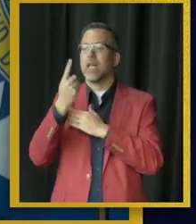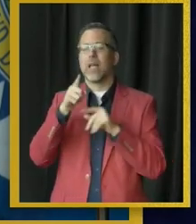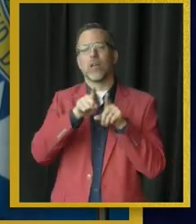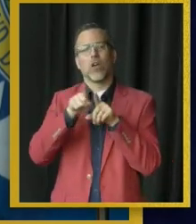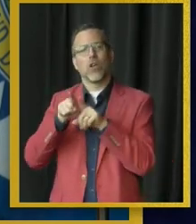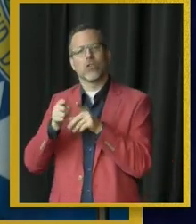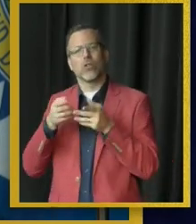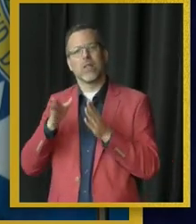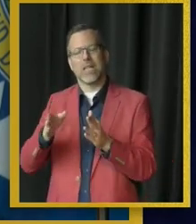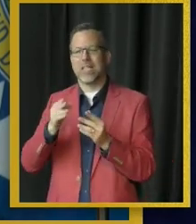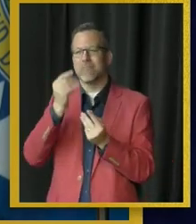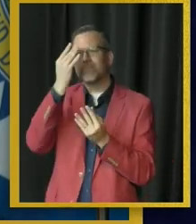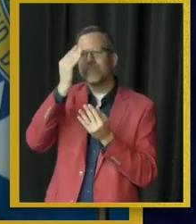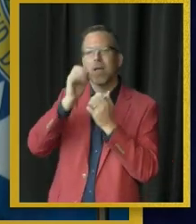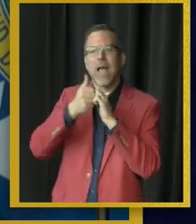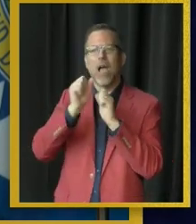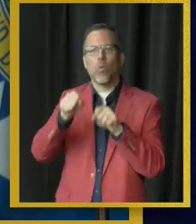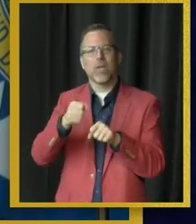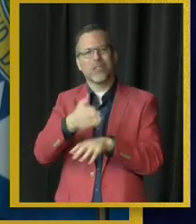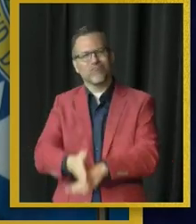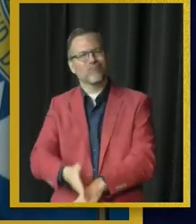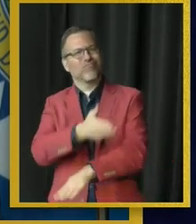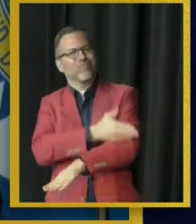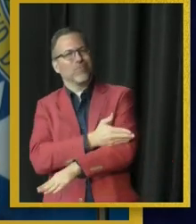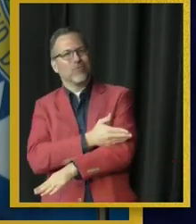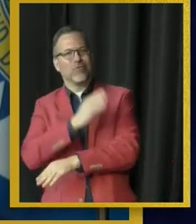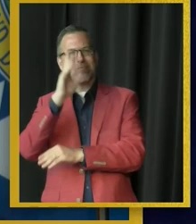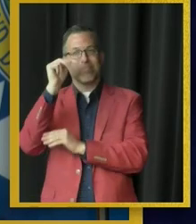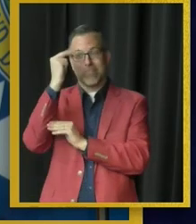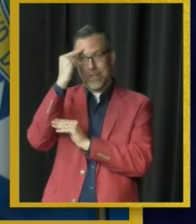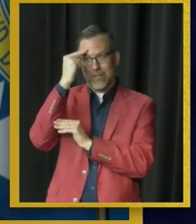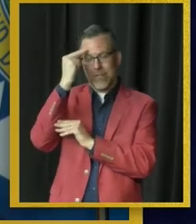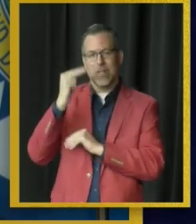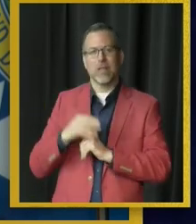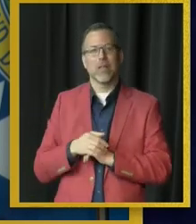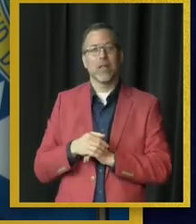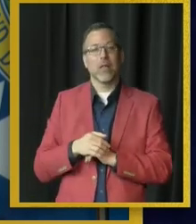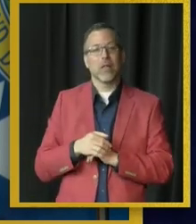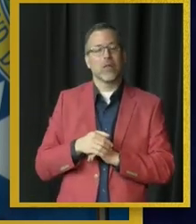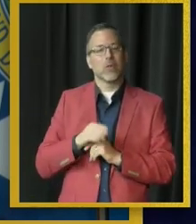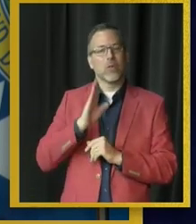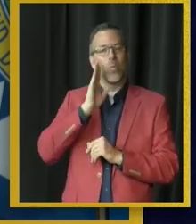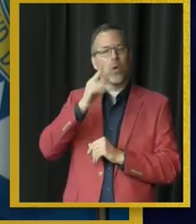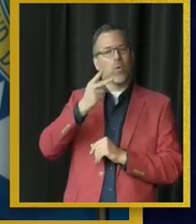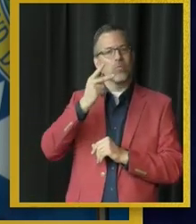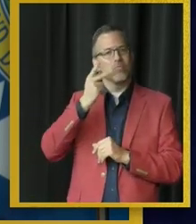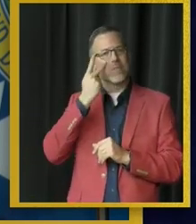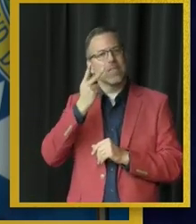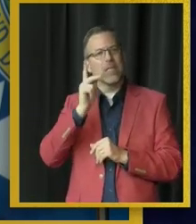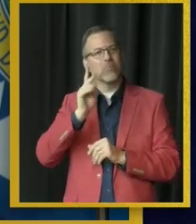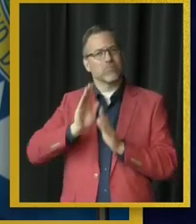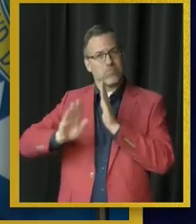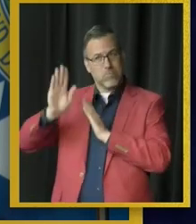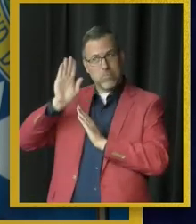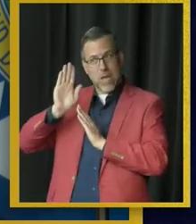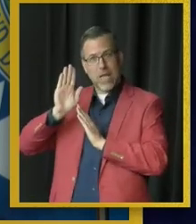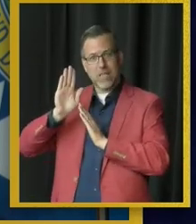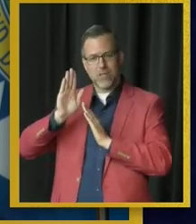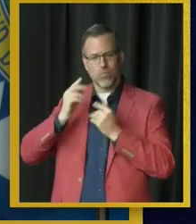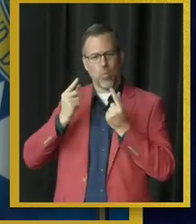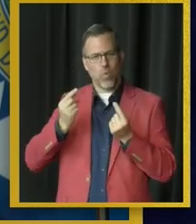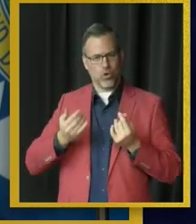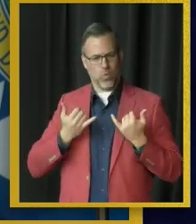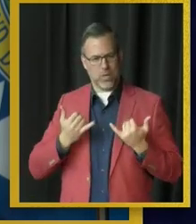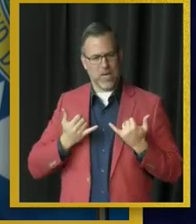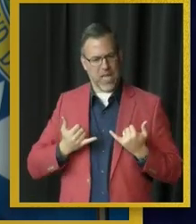how we can make Nashville even better. As we listen to where we've been, where we are, and where we are